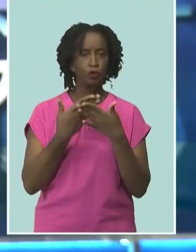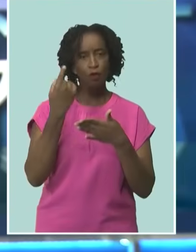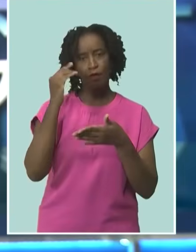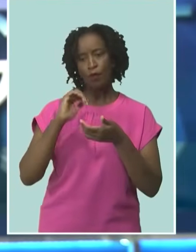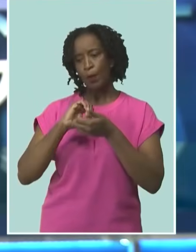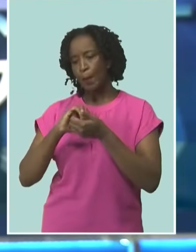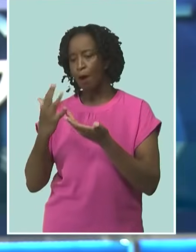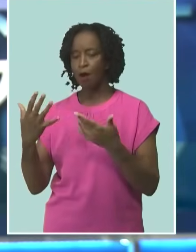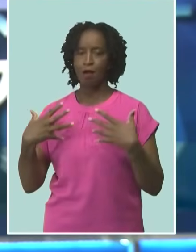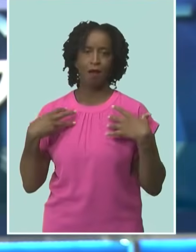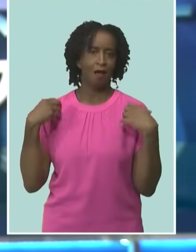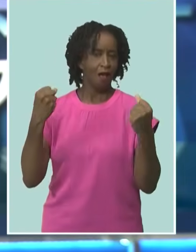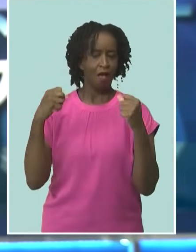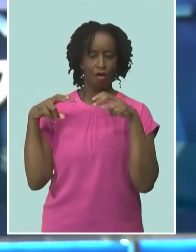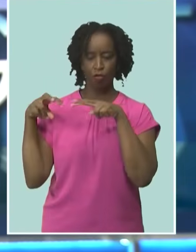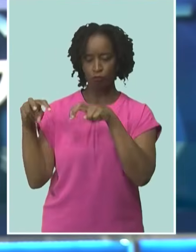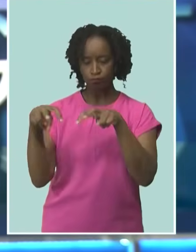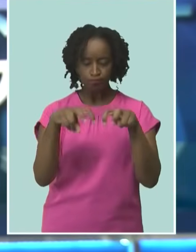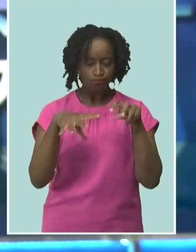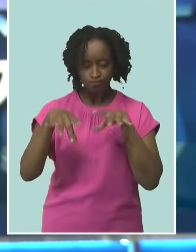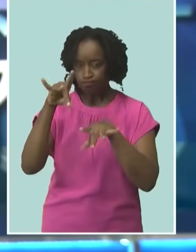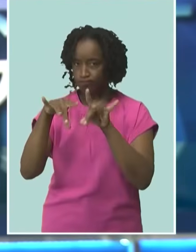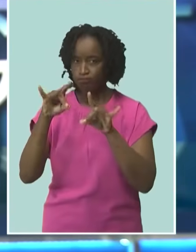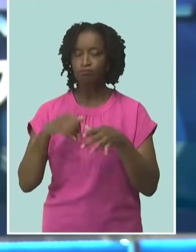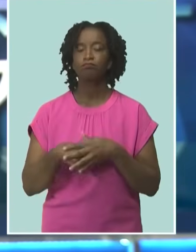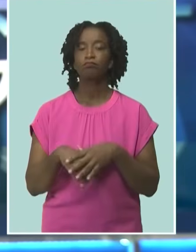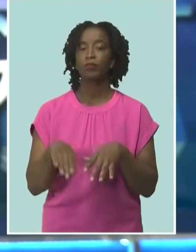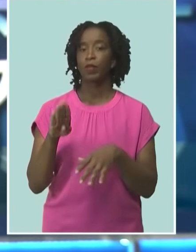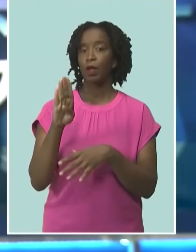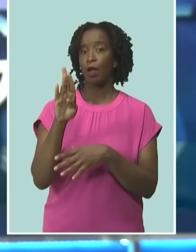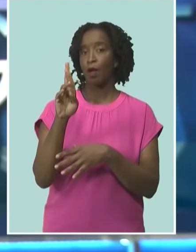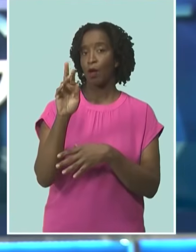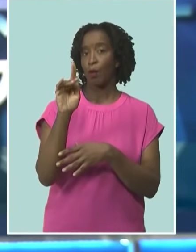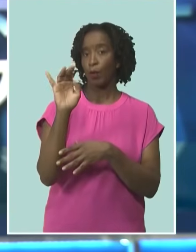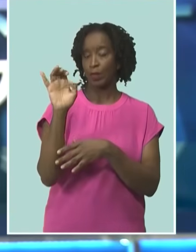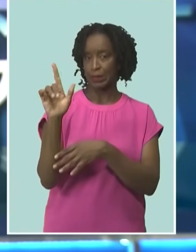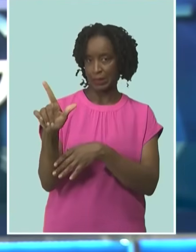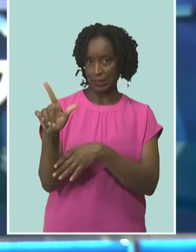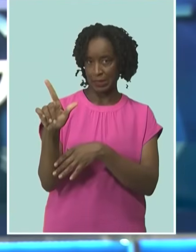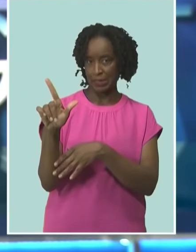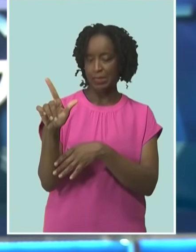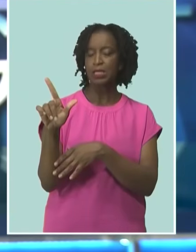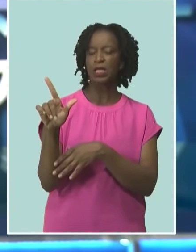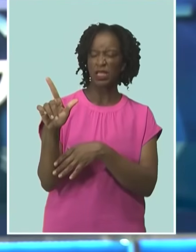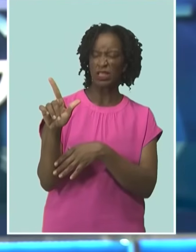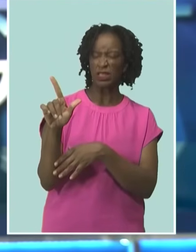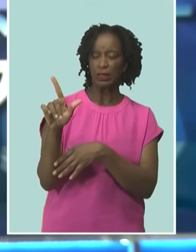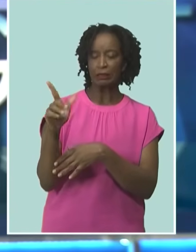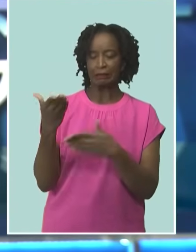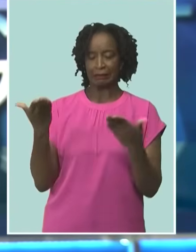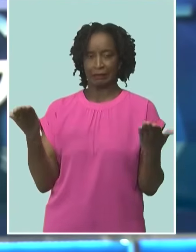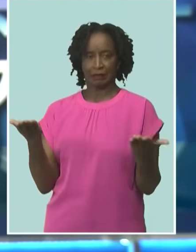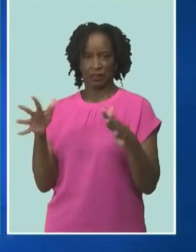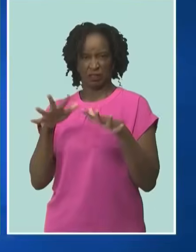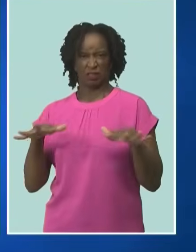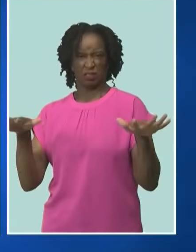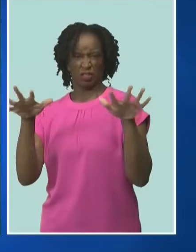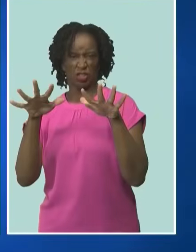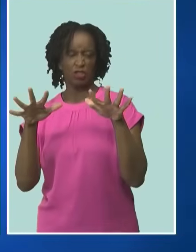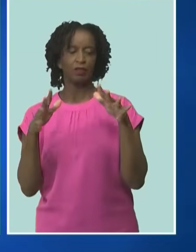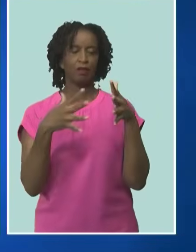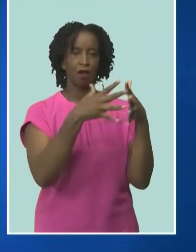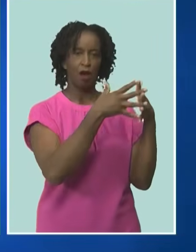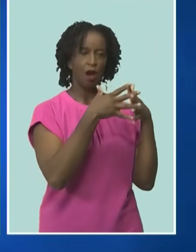health. Professor Rocha says Brazil balances the power in the hemisphere with the United States. In the